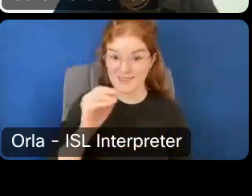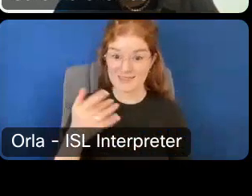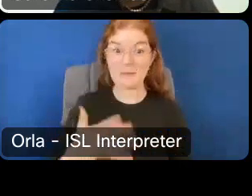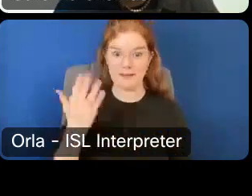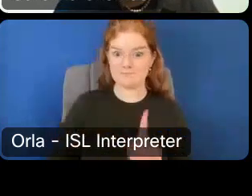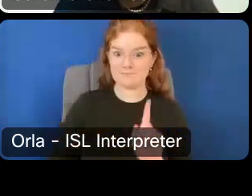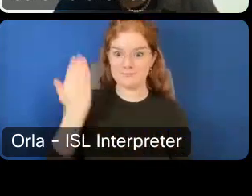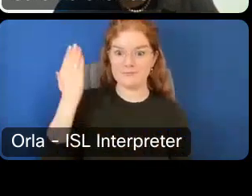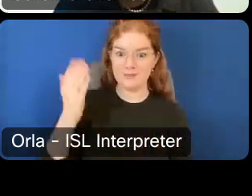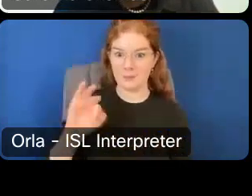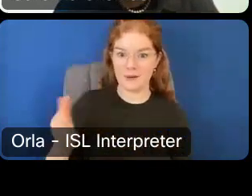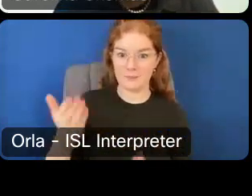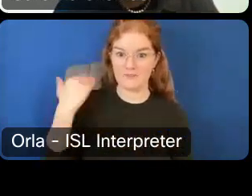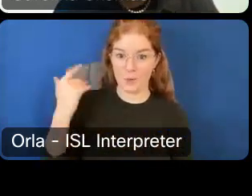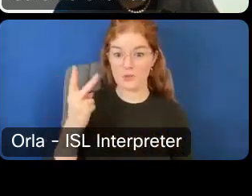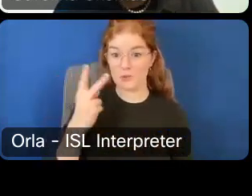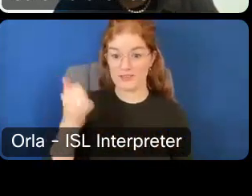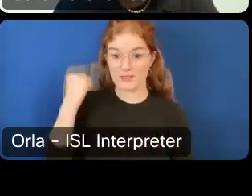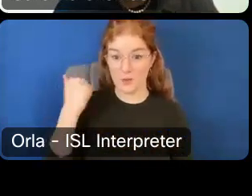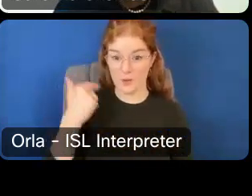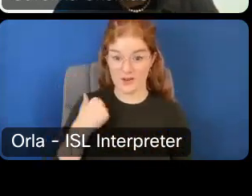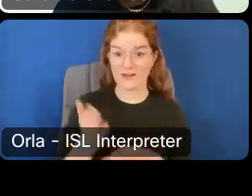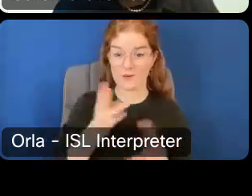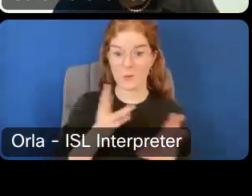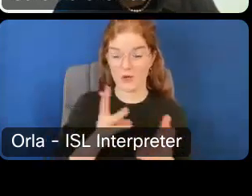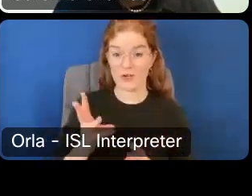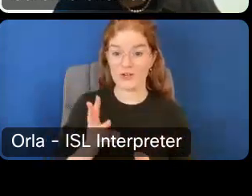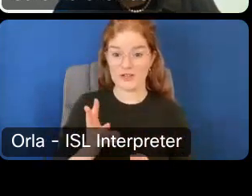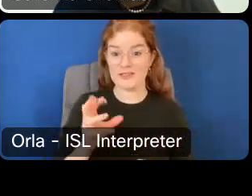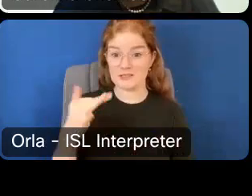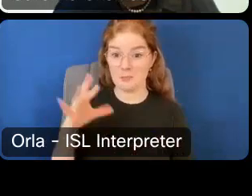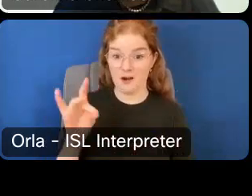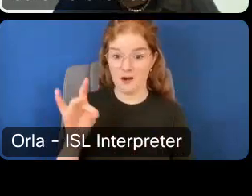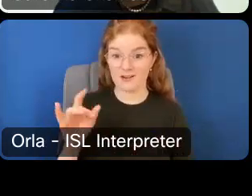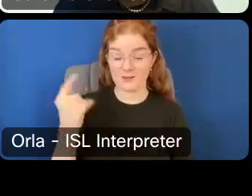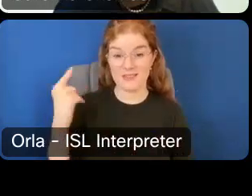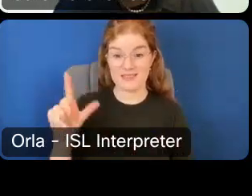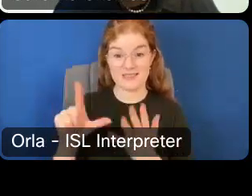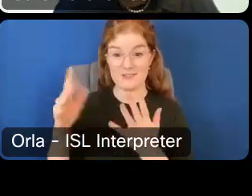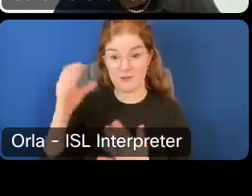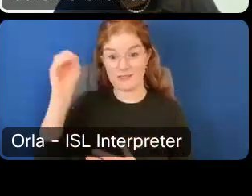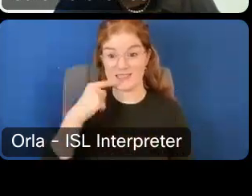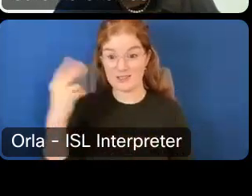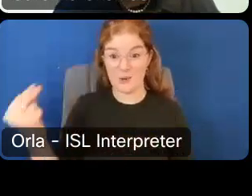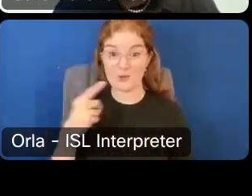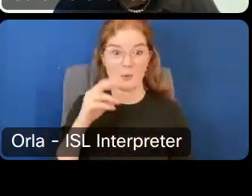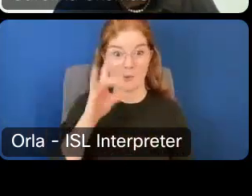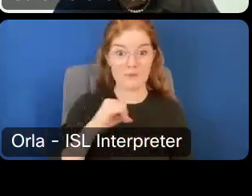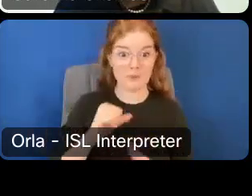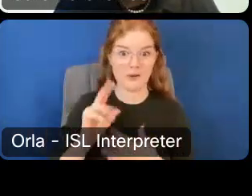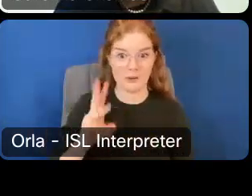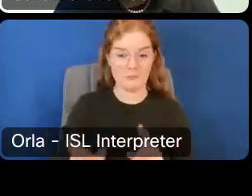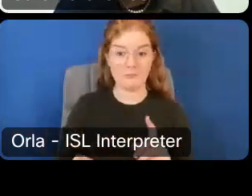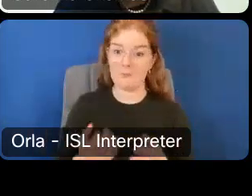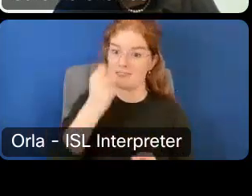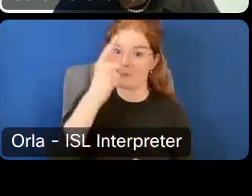increase from, let's say, 2 years ago when I started to work with Spark, and 75% not. So I'm really hoping that today is going to inspire